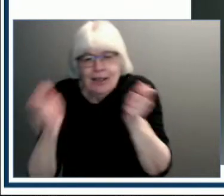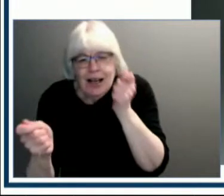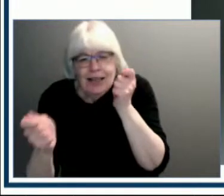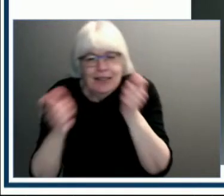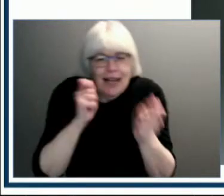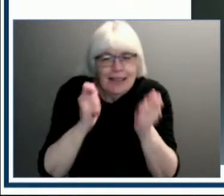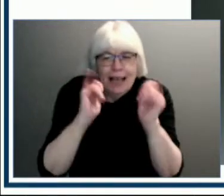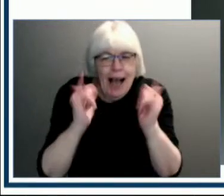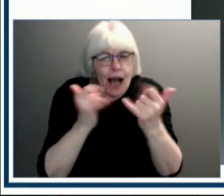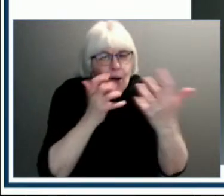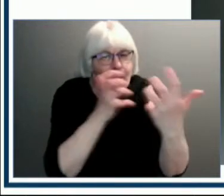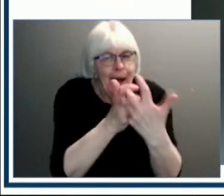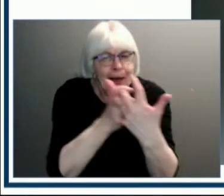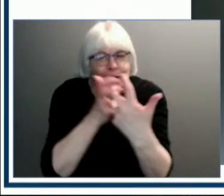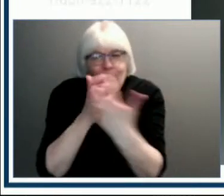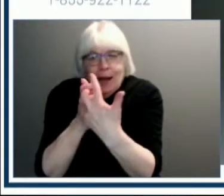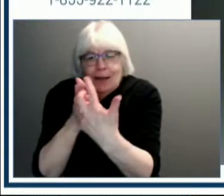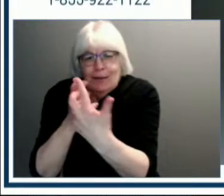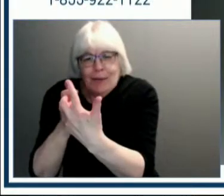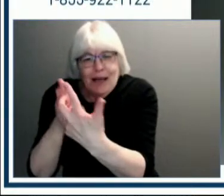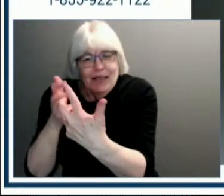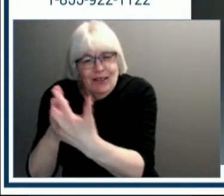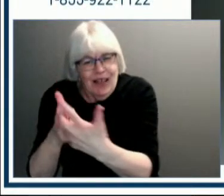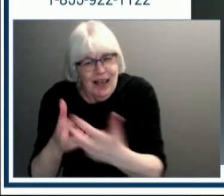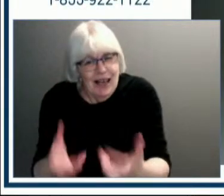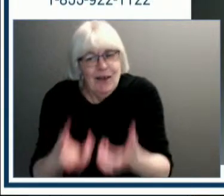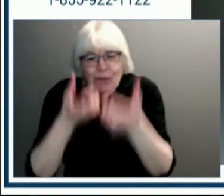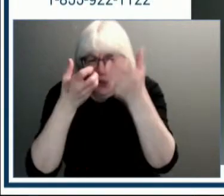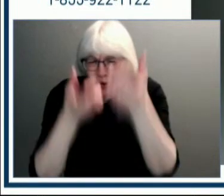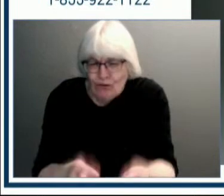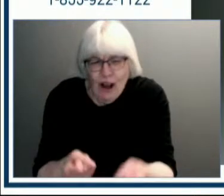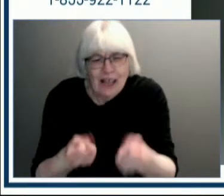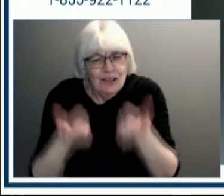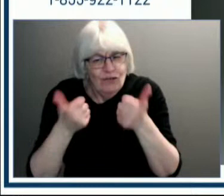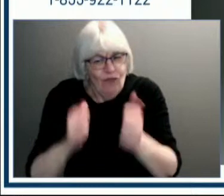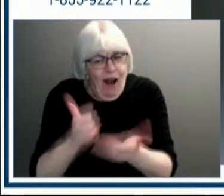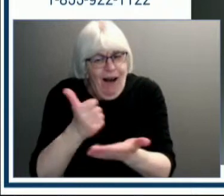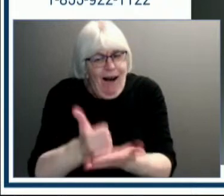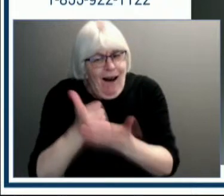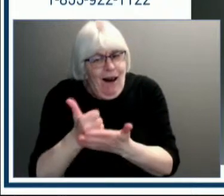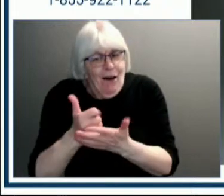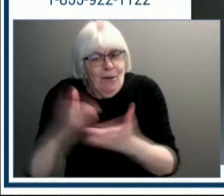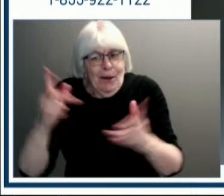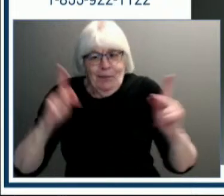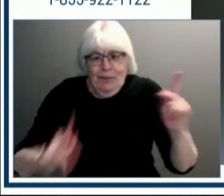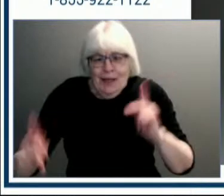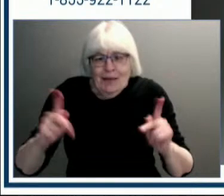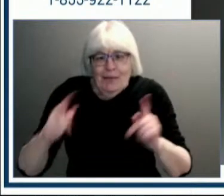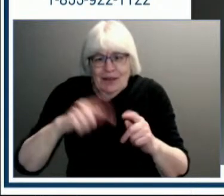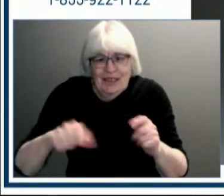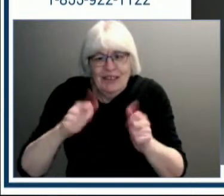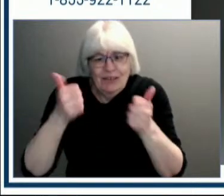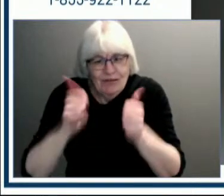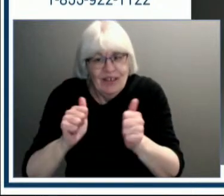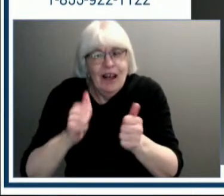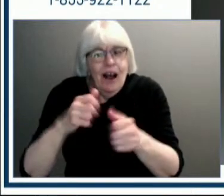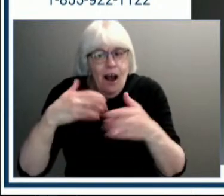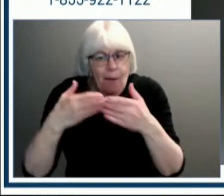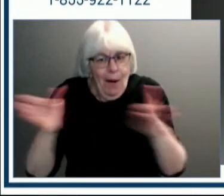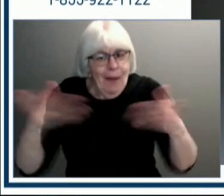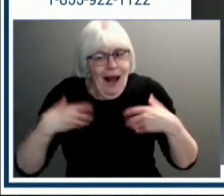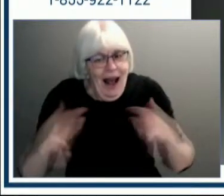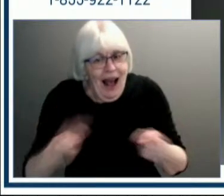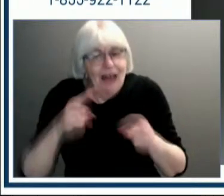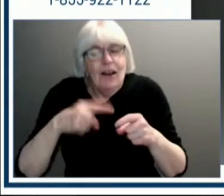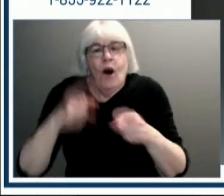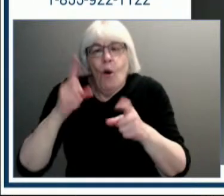changes to how public health manages cases, who gets tested and what kind of tests they get. And then, as I've talked about, as of Friday, how long cases and